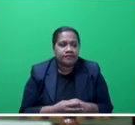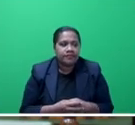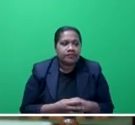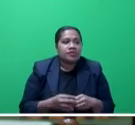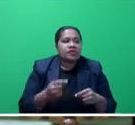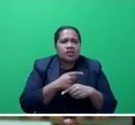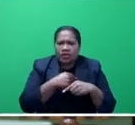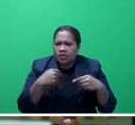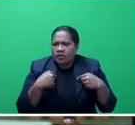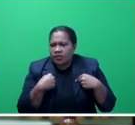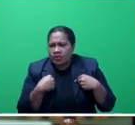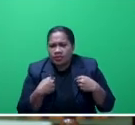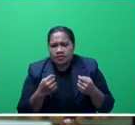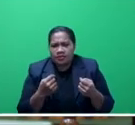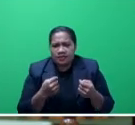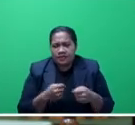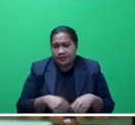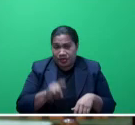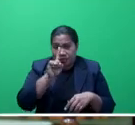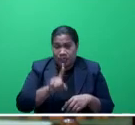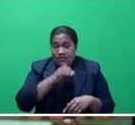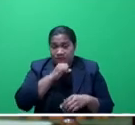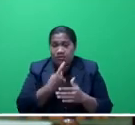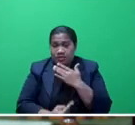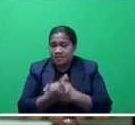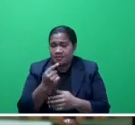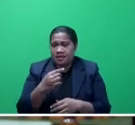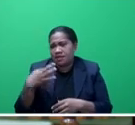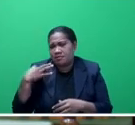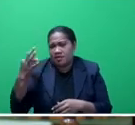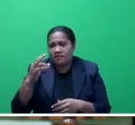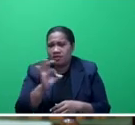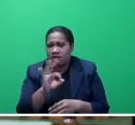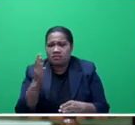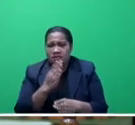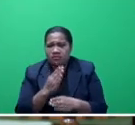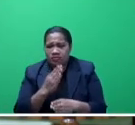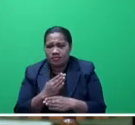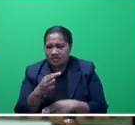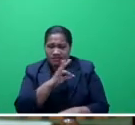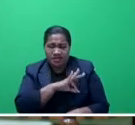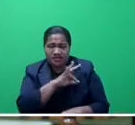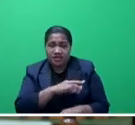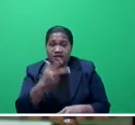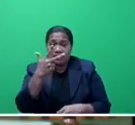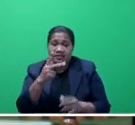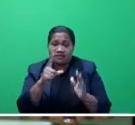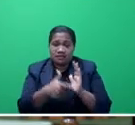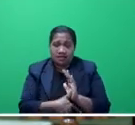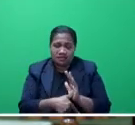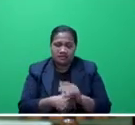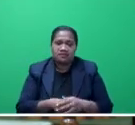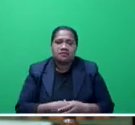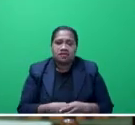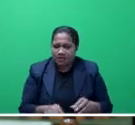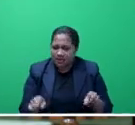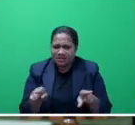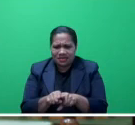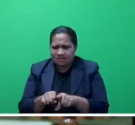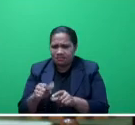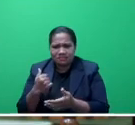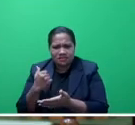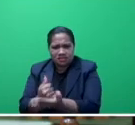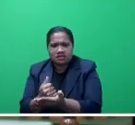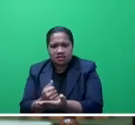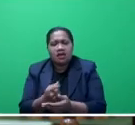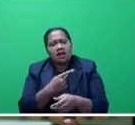government. Like one gentleman who applied for unemployment benefits 8 different times during the same phase of assistance. We have to do